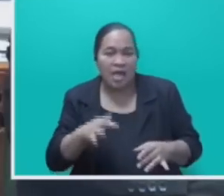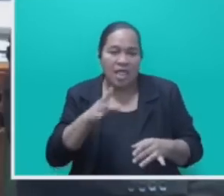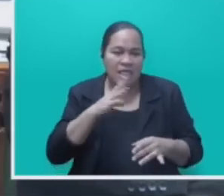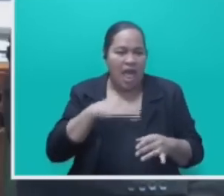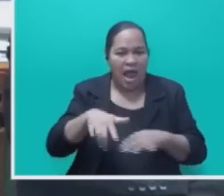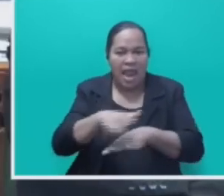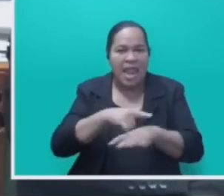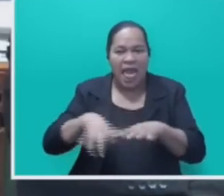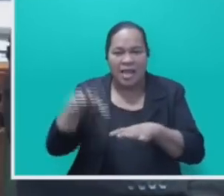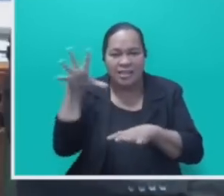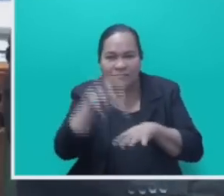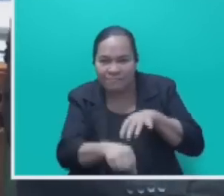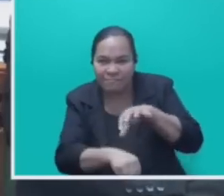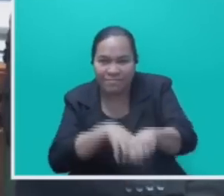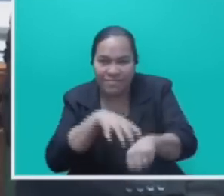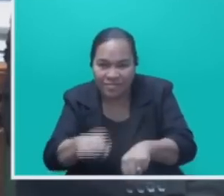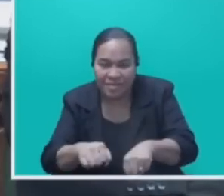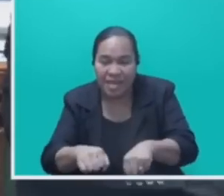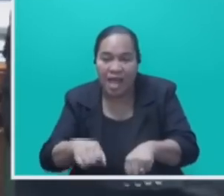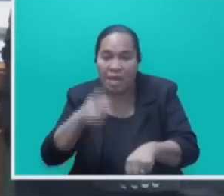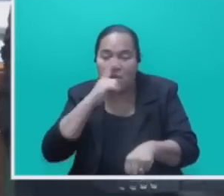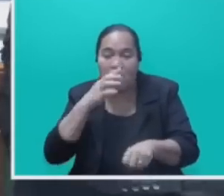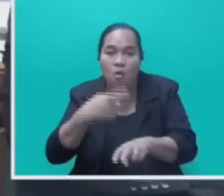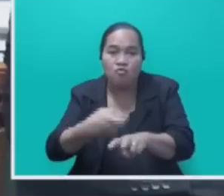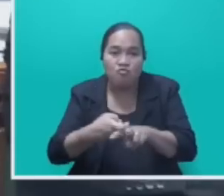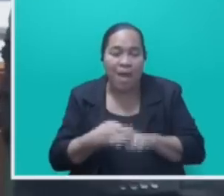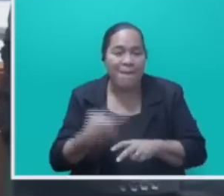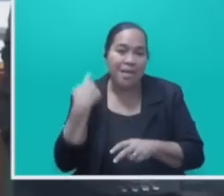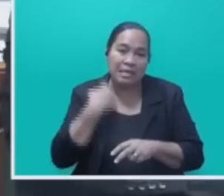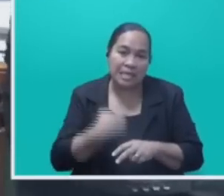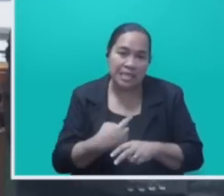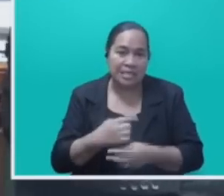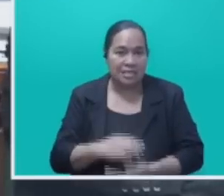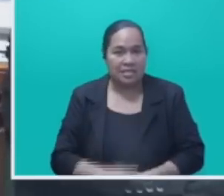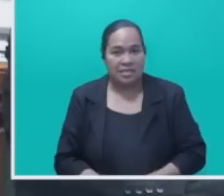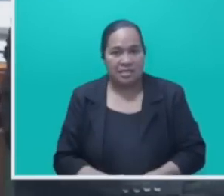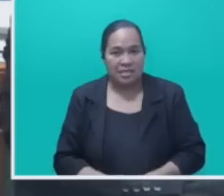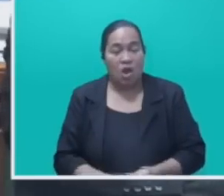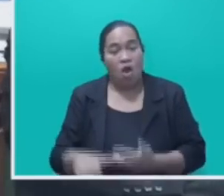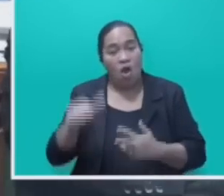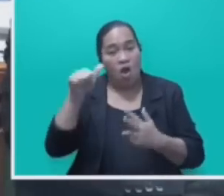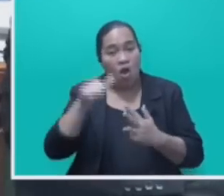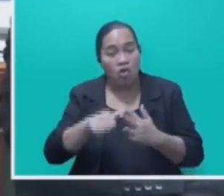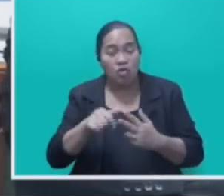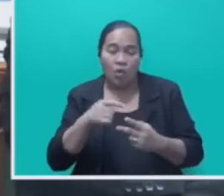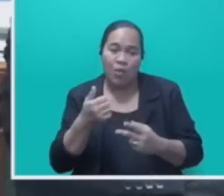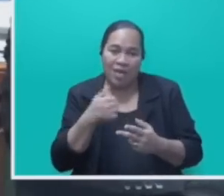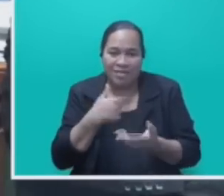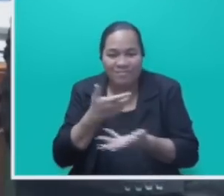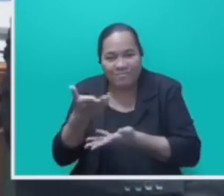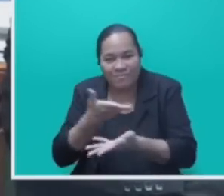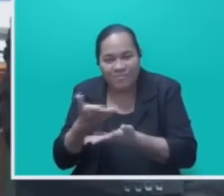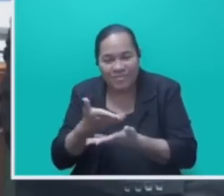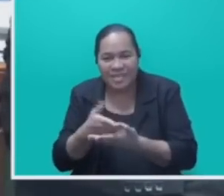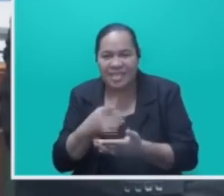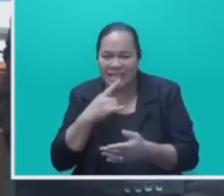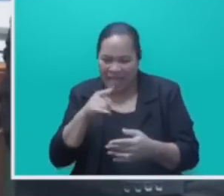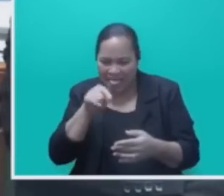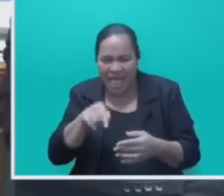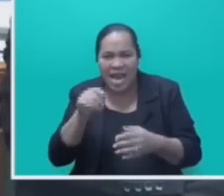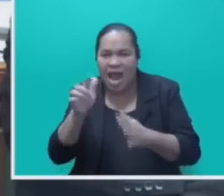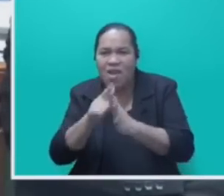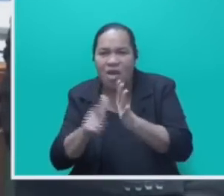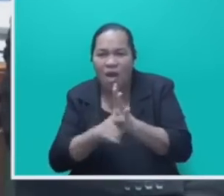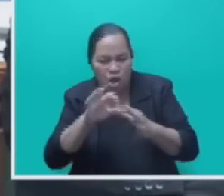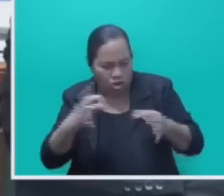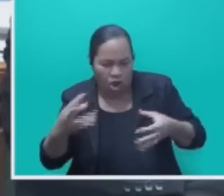pillaged and taken away, and their people raped and killed off. We had also discussed how it was not applicable in